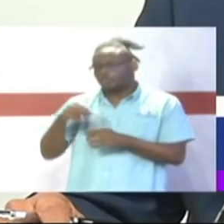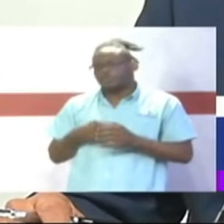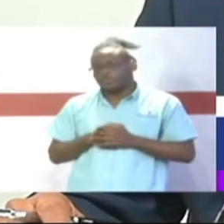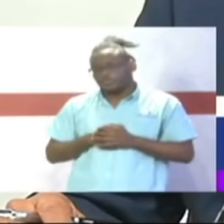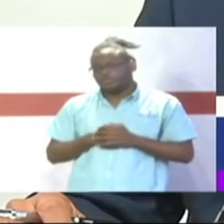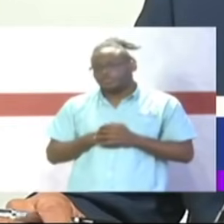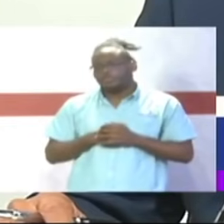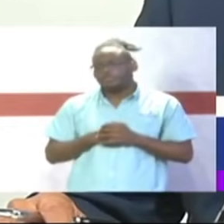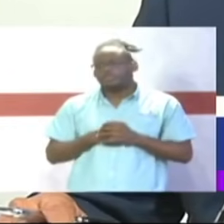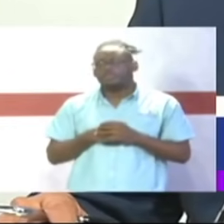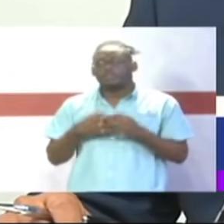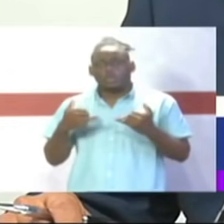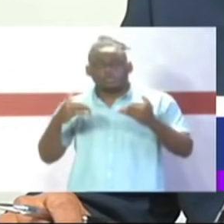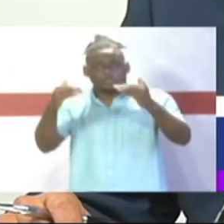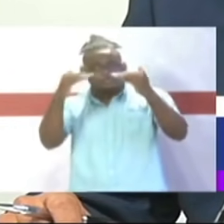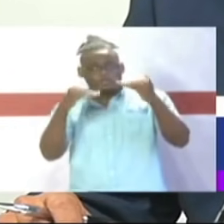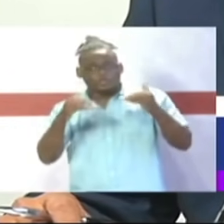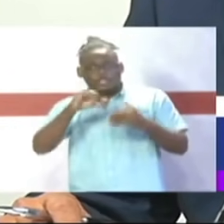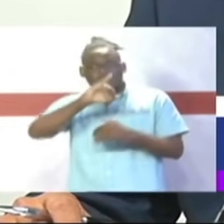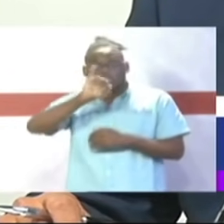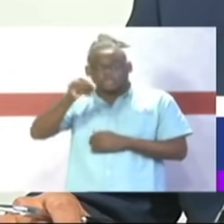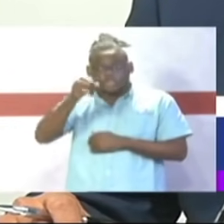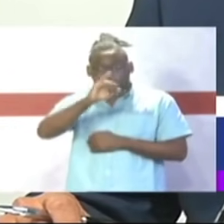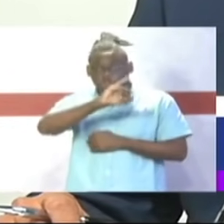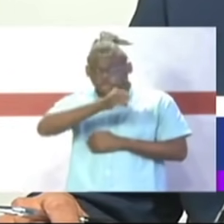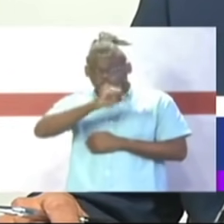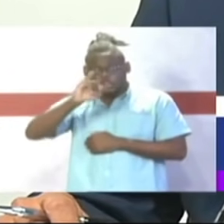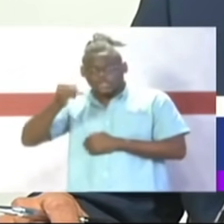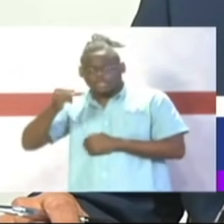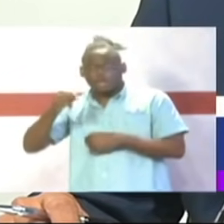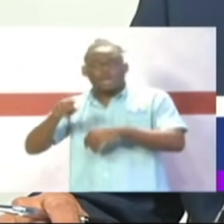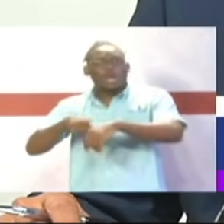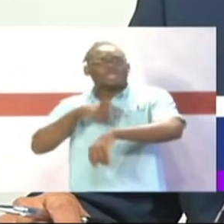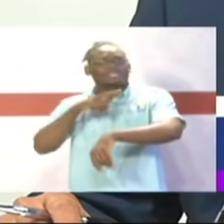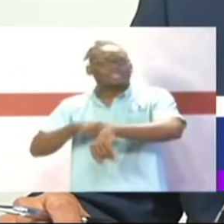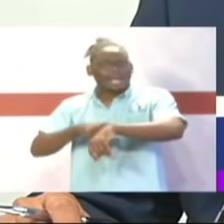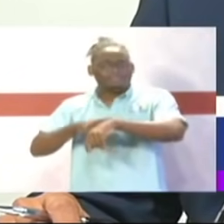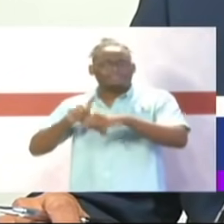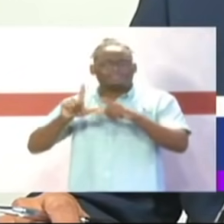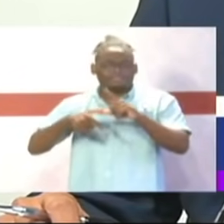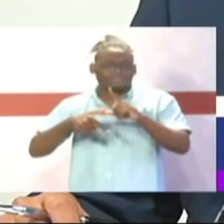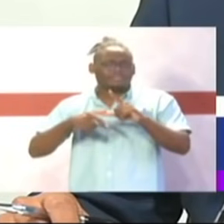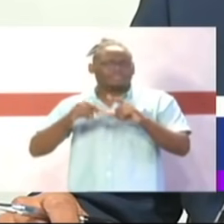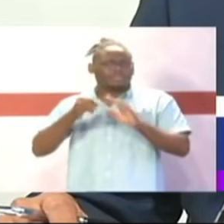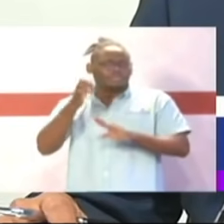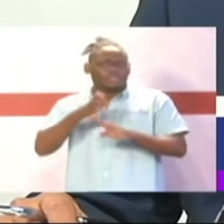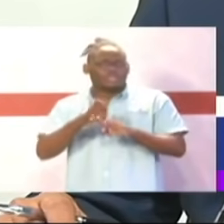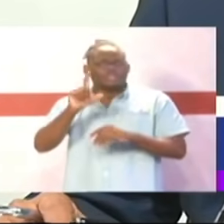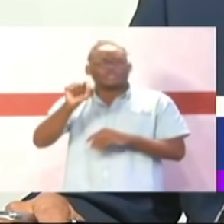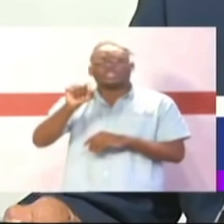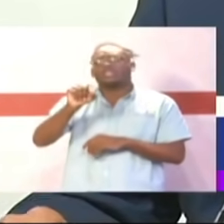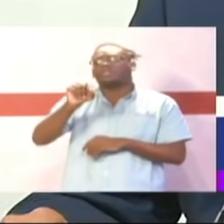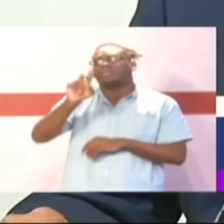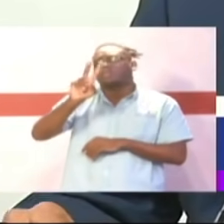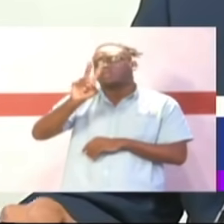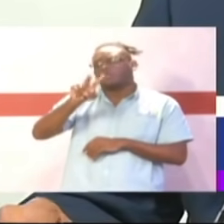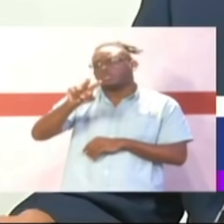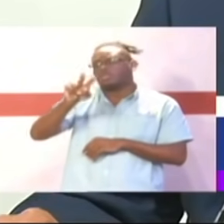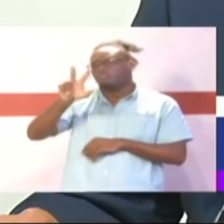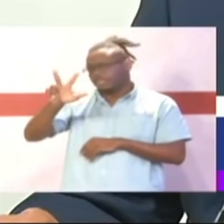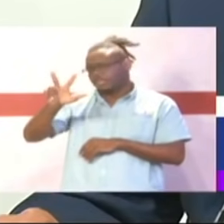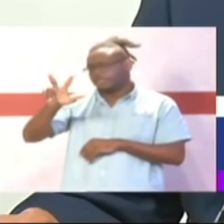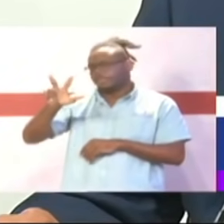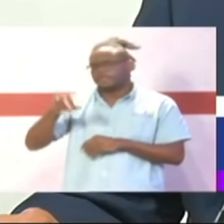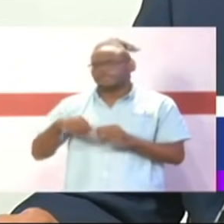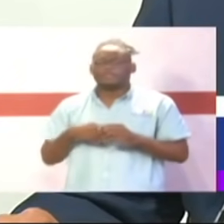Johnson & Johnson always came with a very long expiry date of 2023. So both Sinopharm